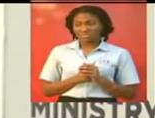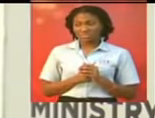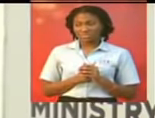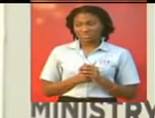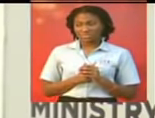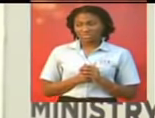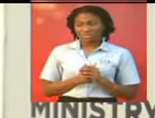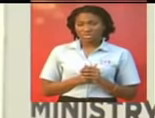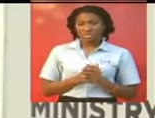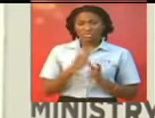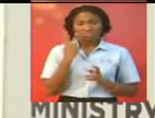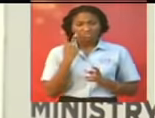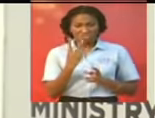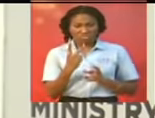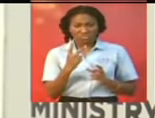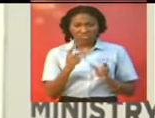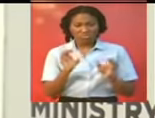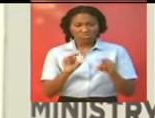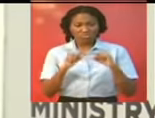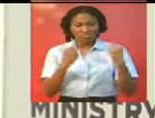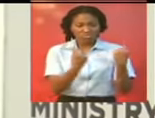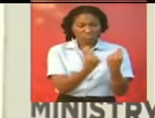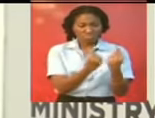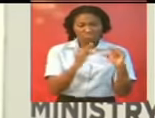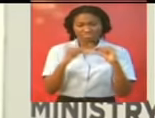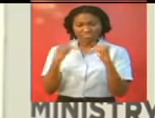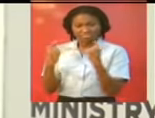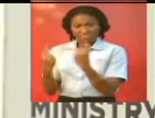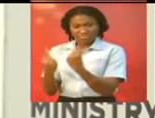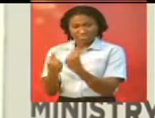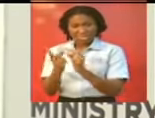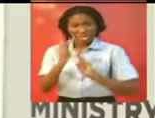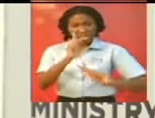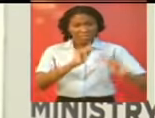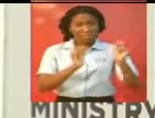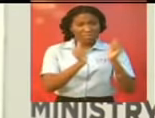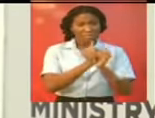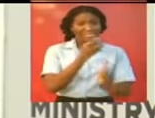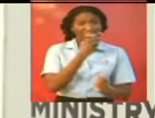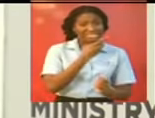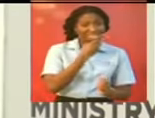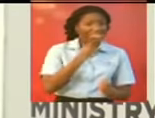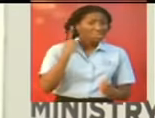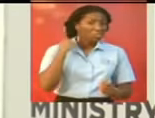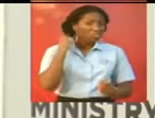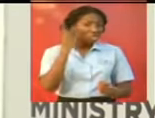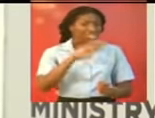been mentioned previously, and simultaneously we utilize the